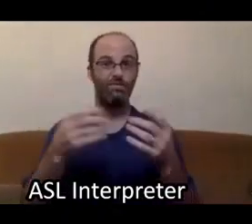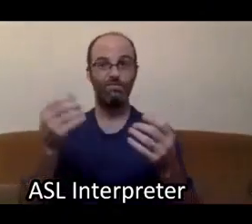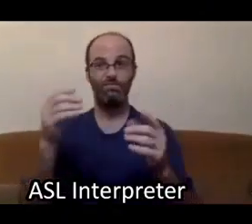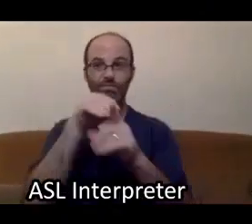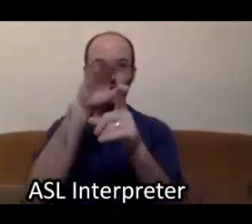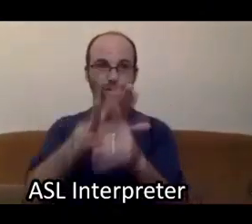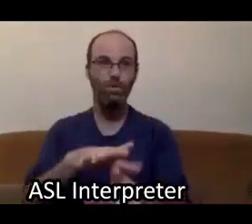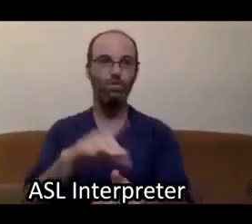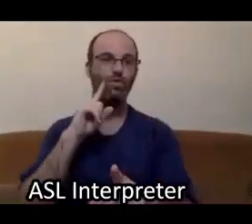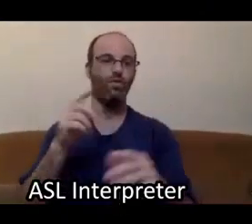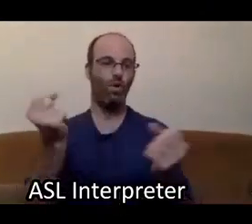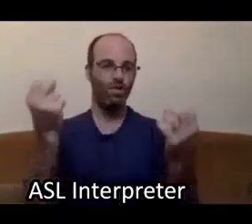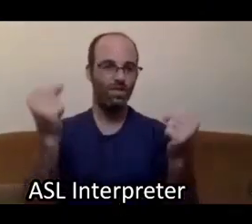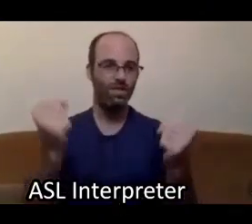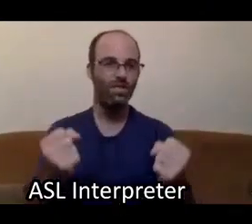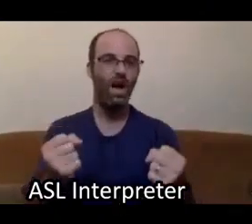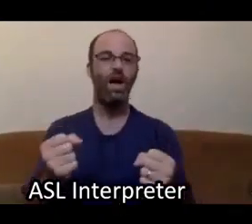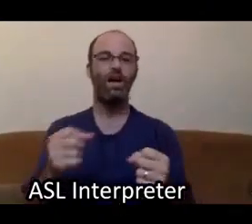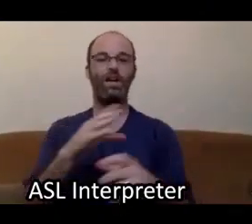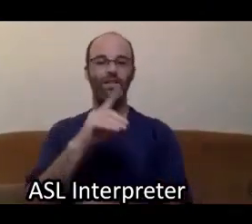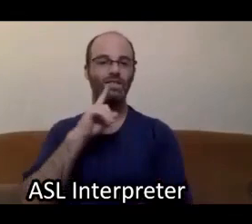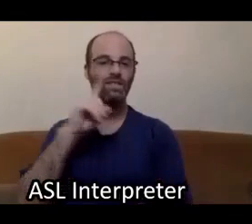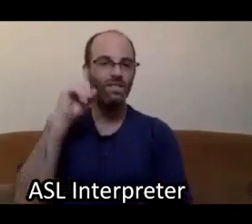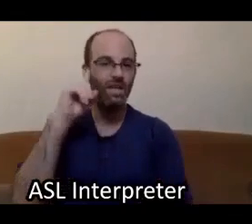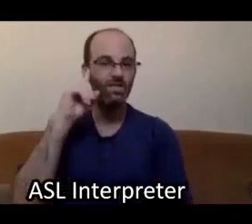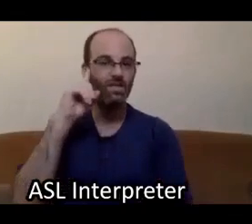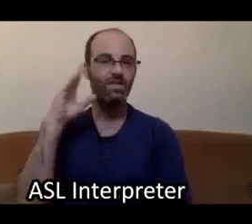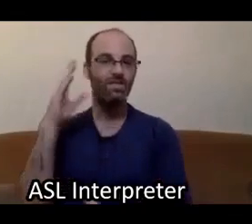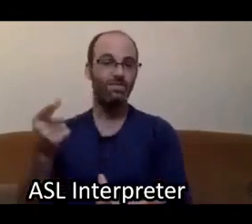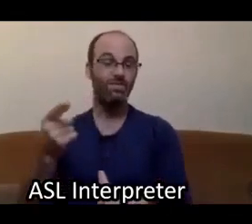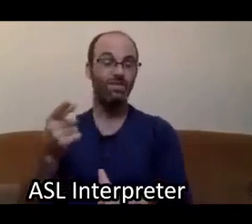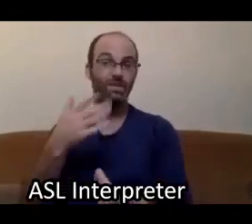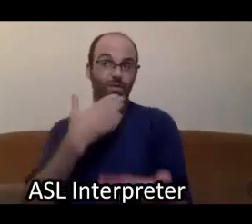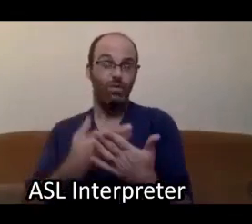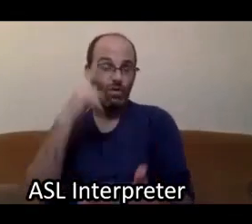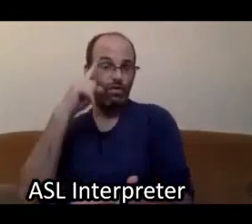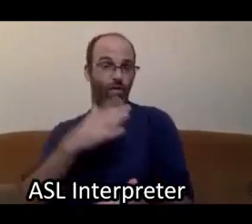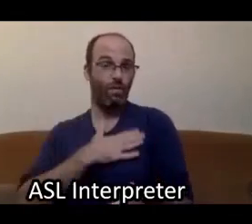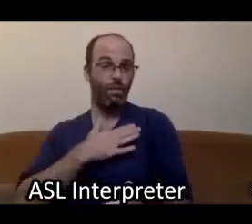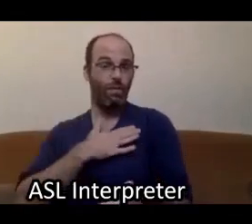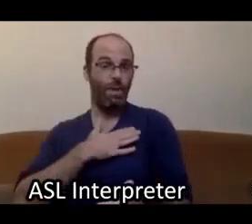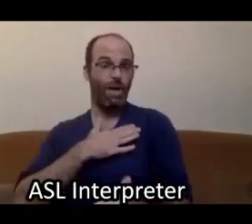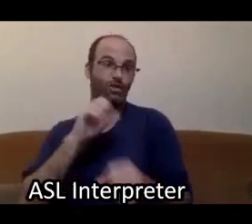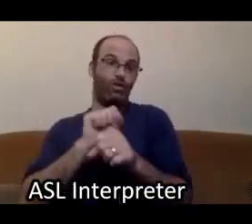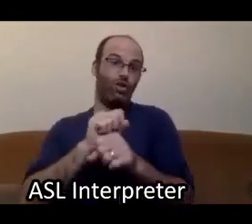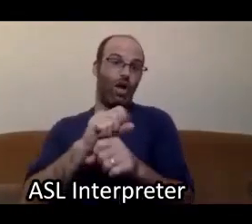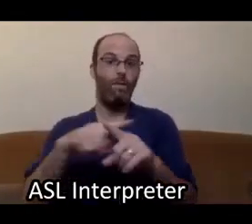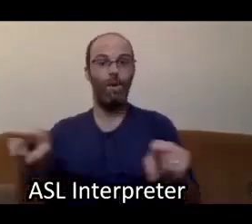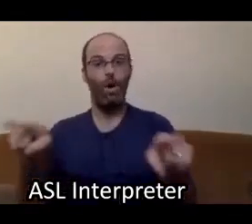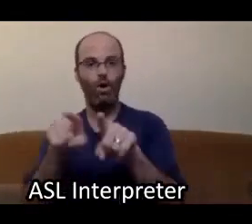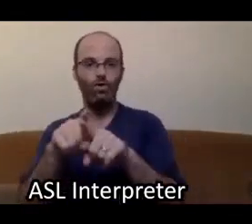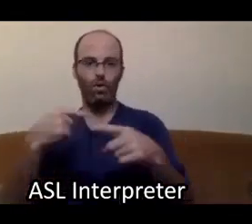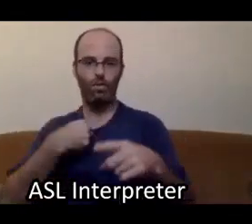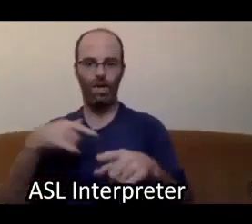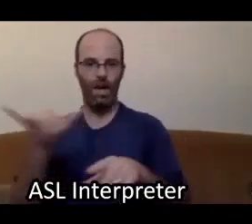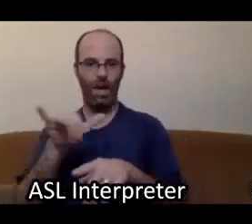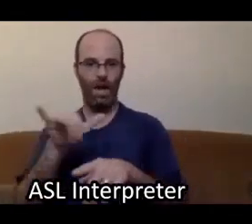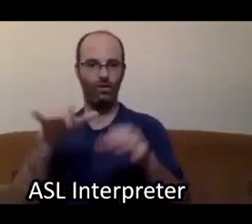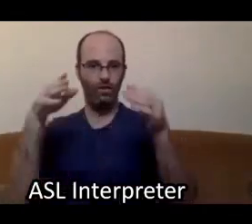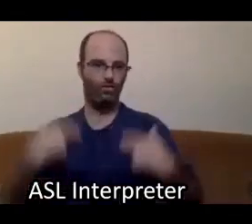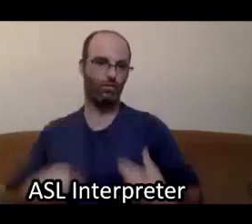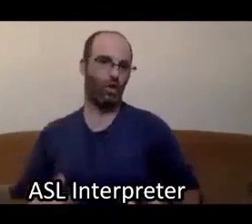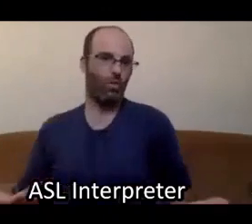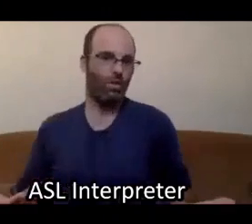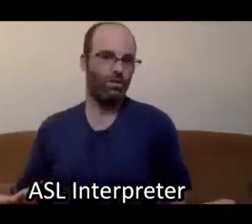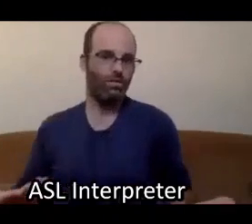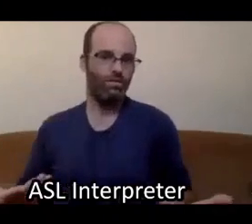for not just a job, but like my kind of growth as a person as well. And we've kind of taken those principles of